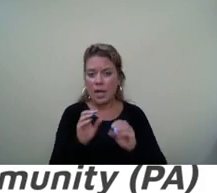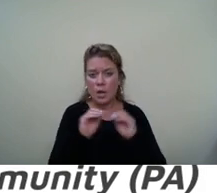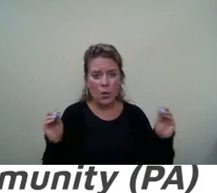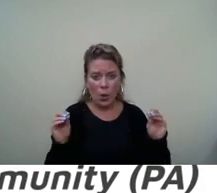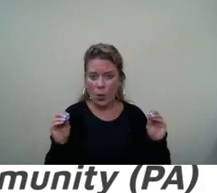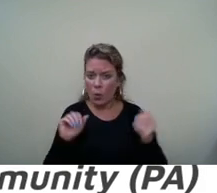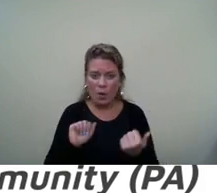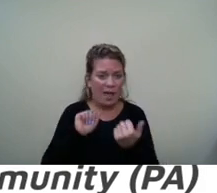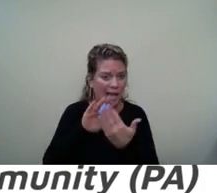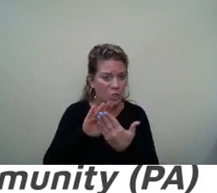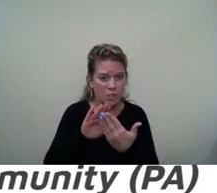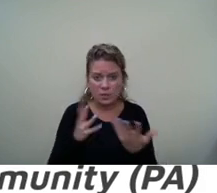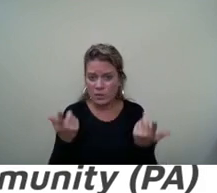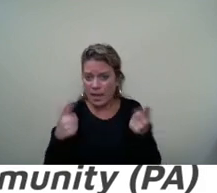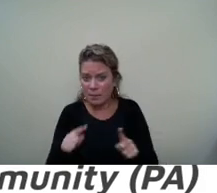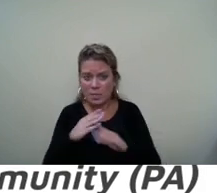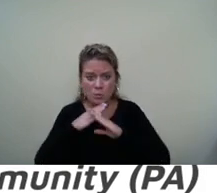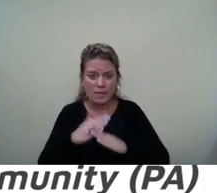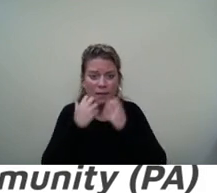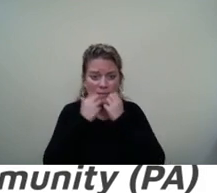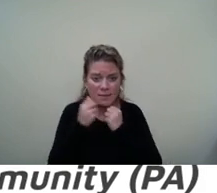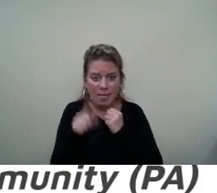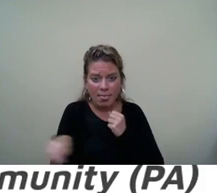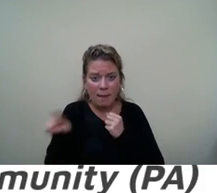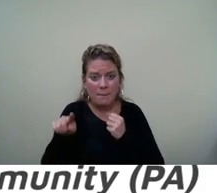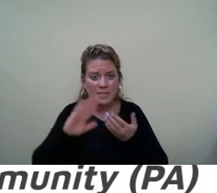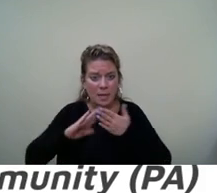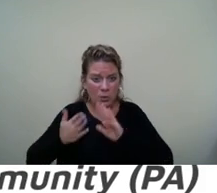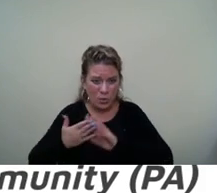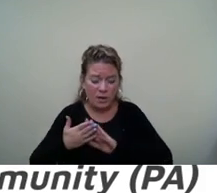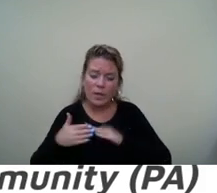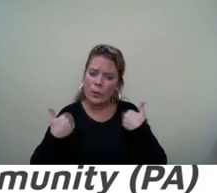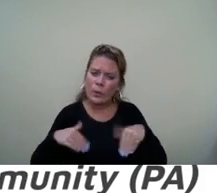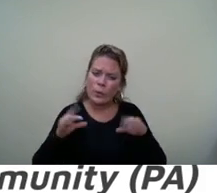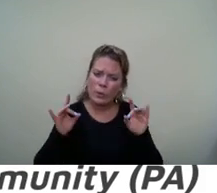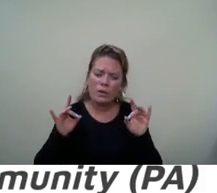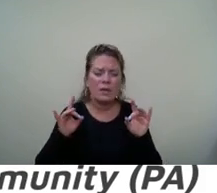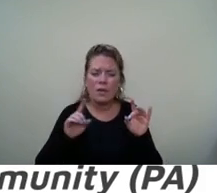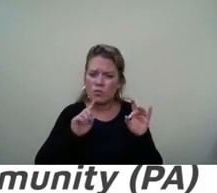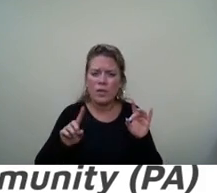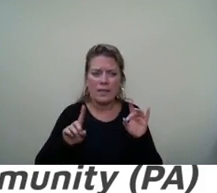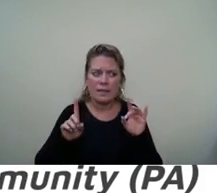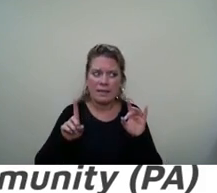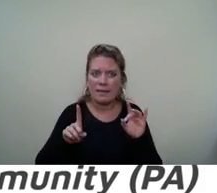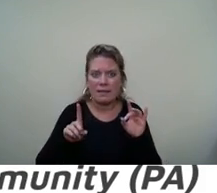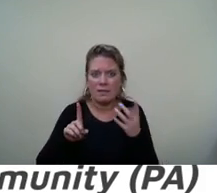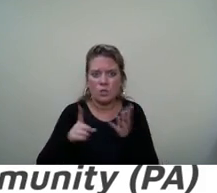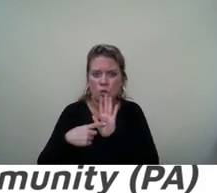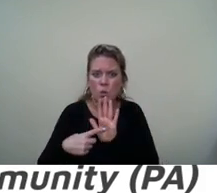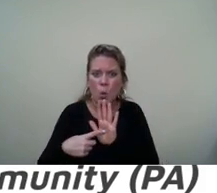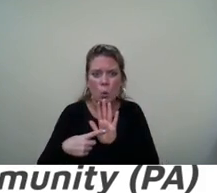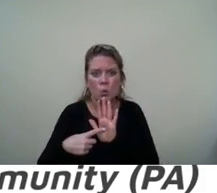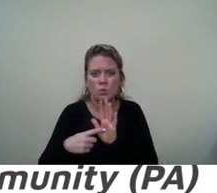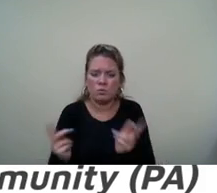being taken to protect them as a community also deepens or reveals an even deeper